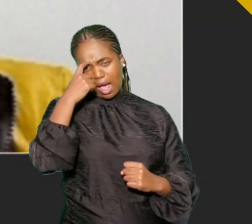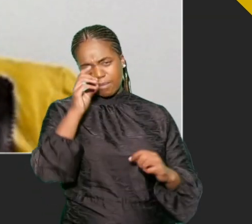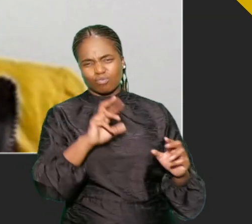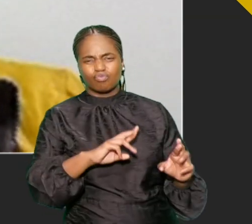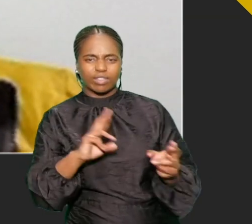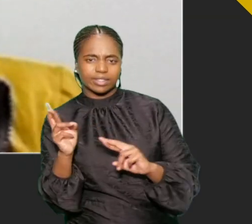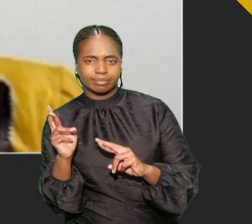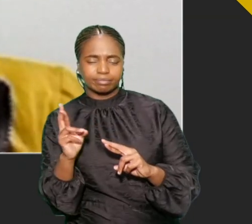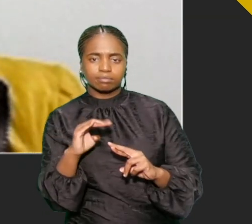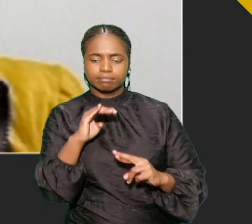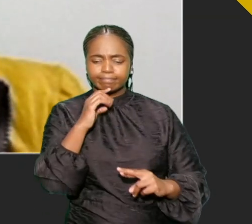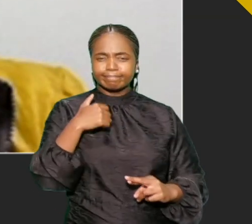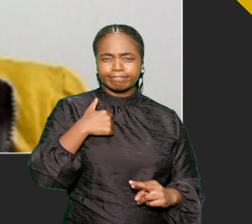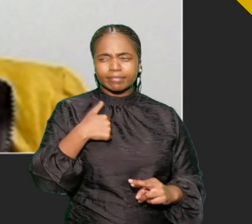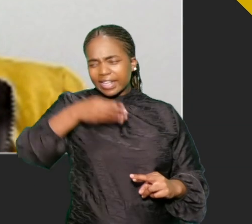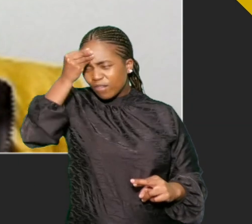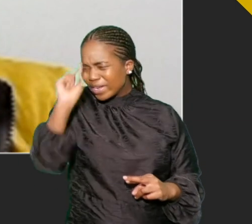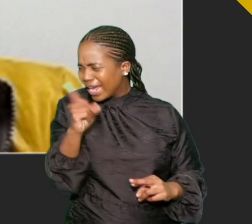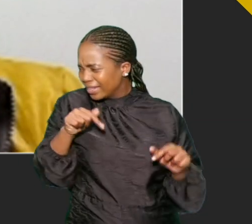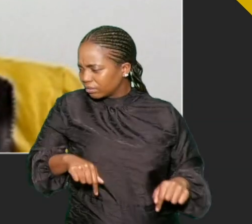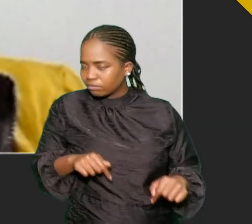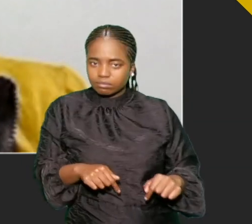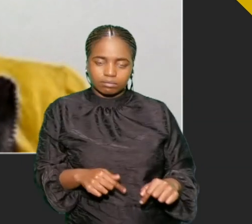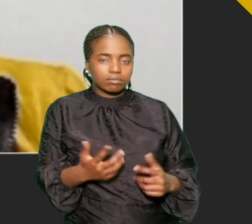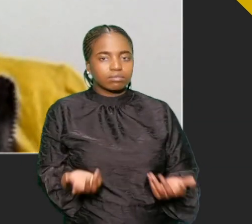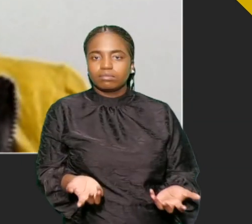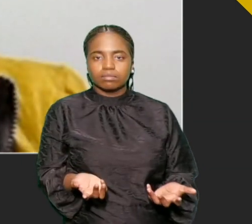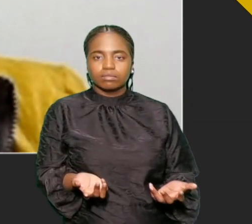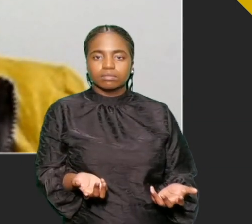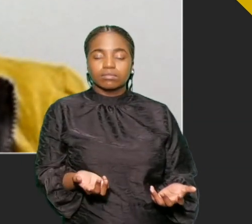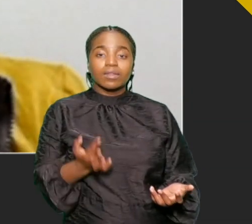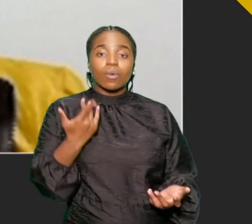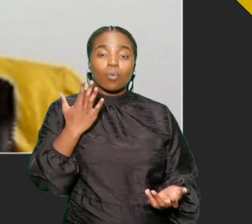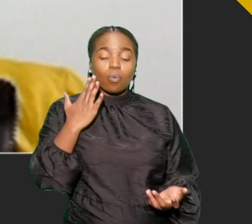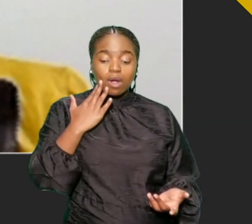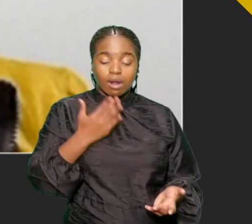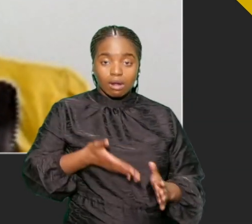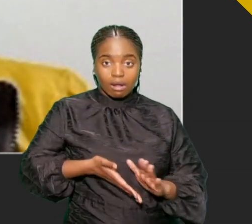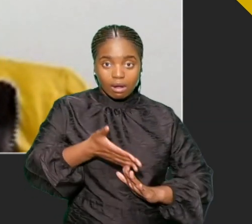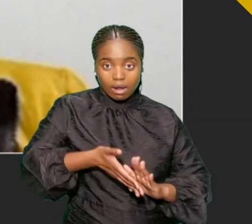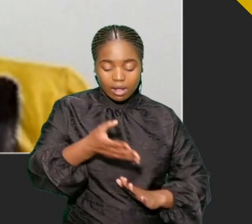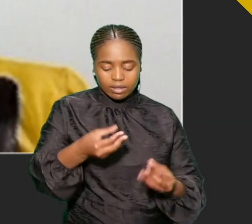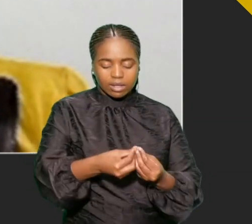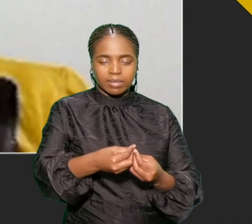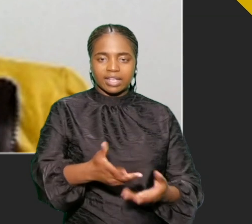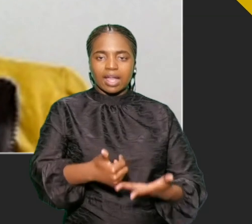so you don't have to pursue the lesson. It's just to recognize that when I went through that time, what were the things that helped